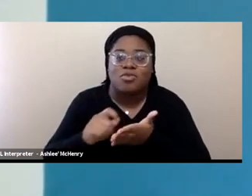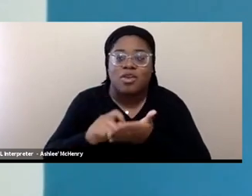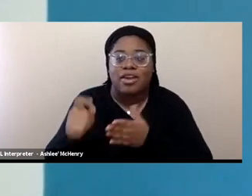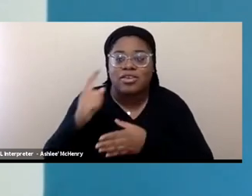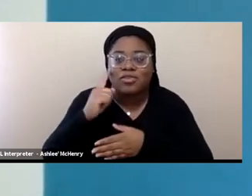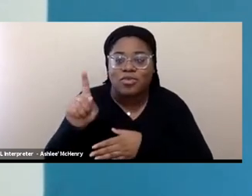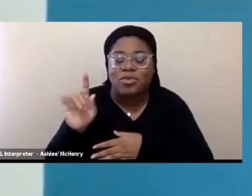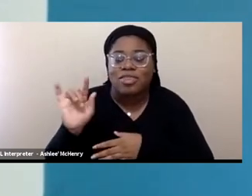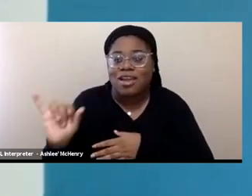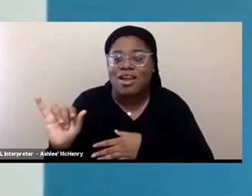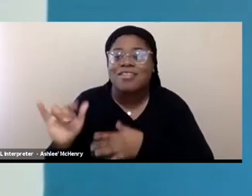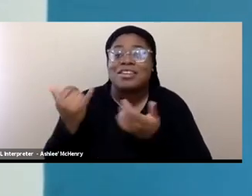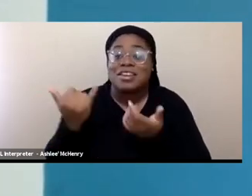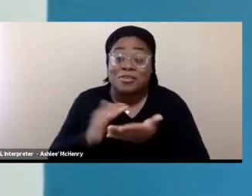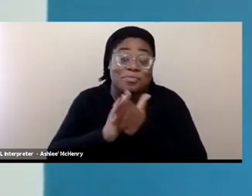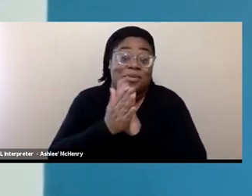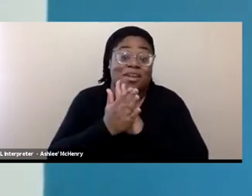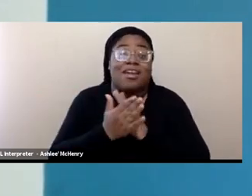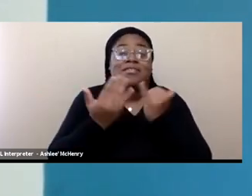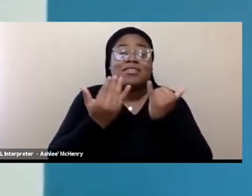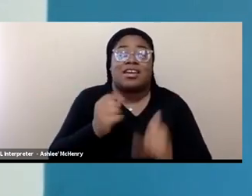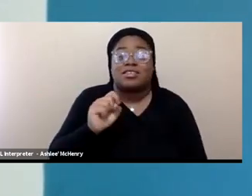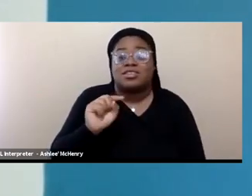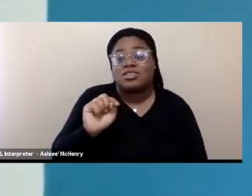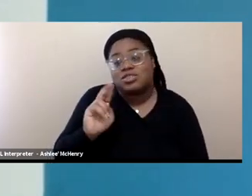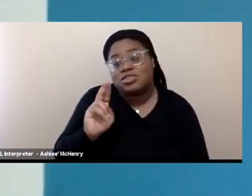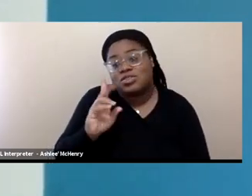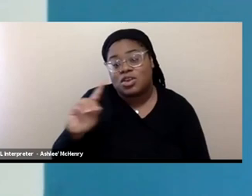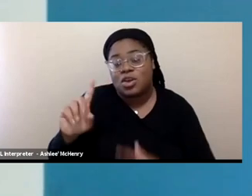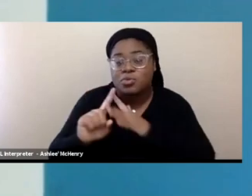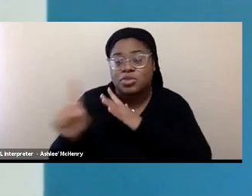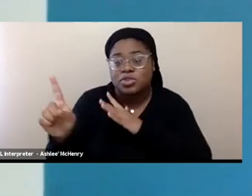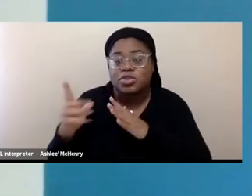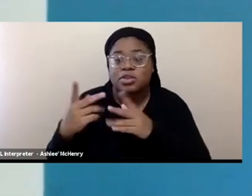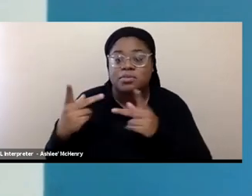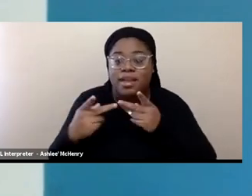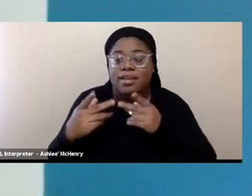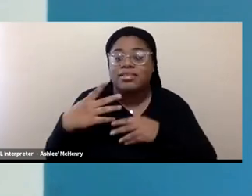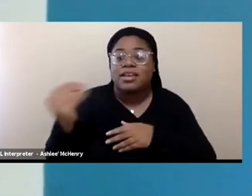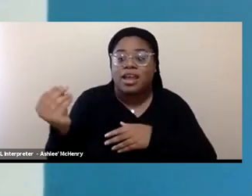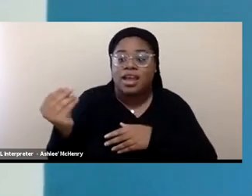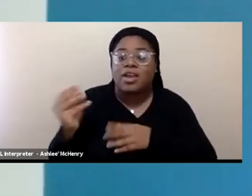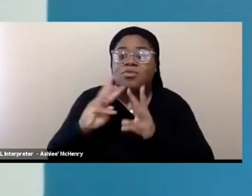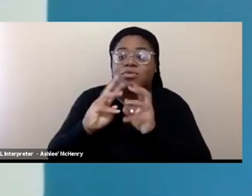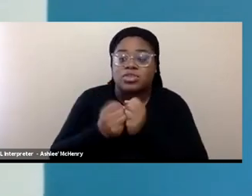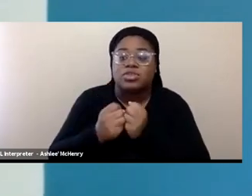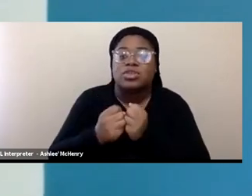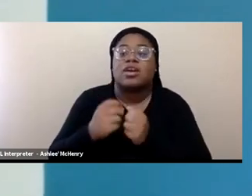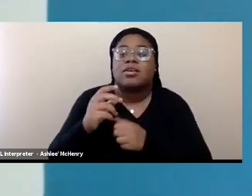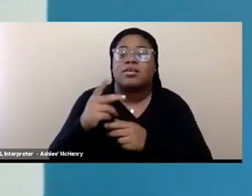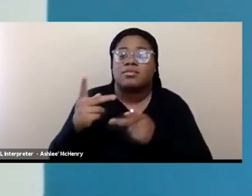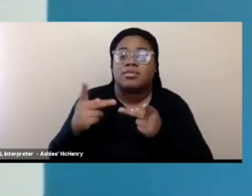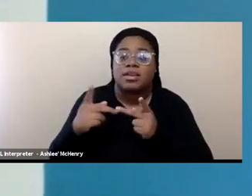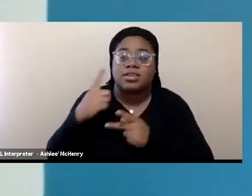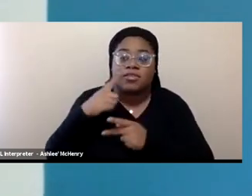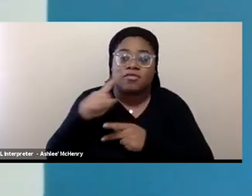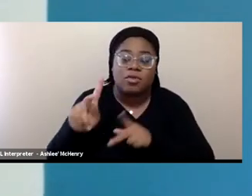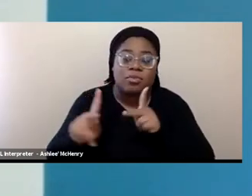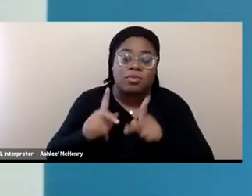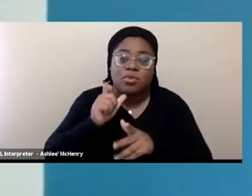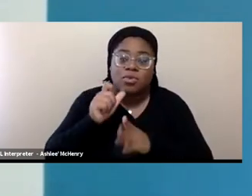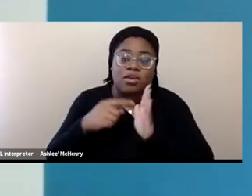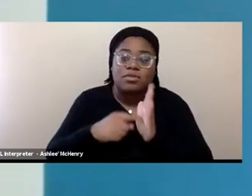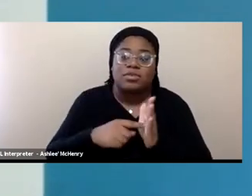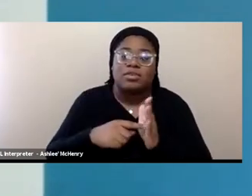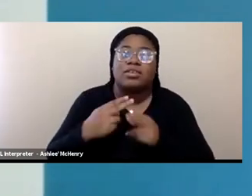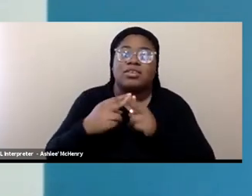it, into an artist retreat space and workshop space for underserved storytellers and artists in Baltimore. It's called the